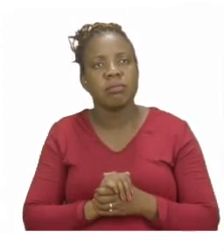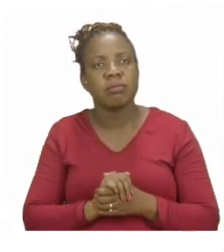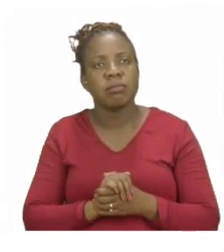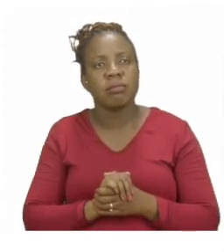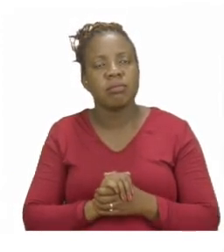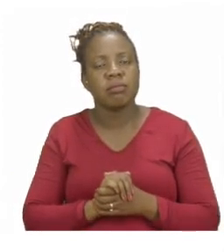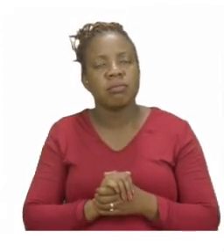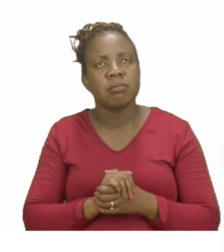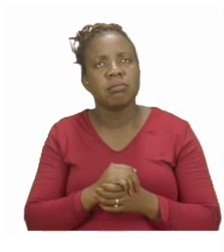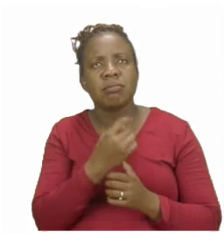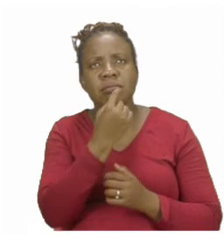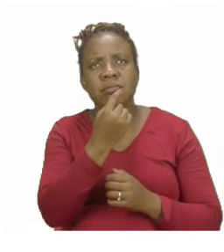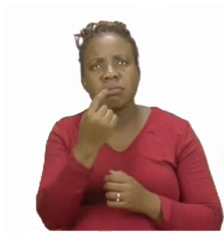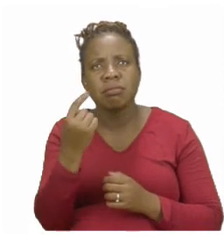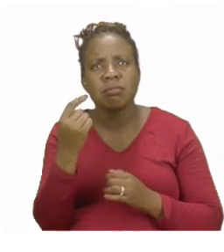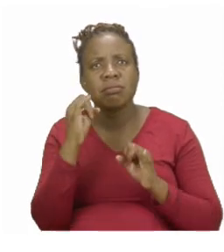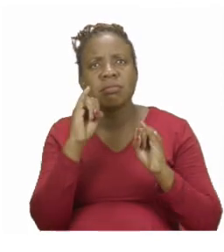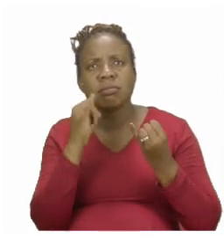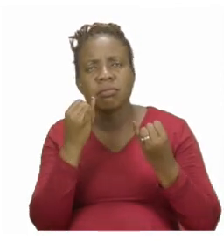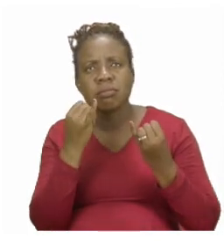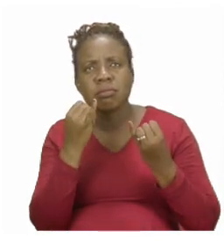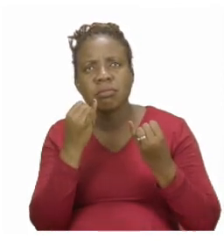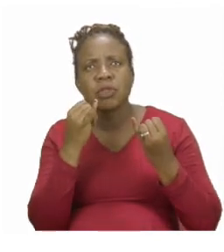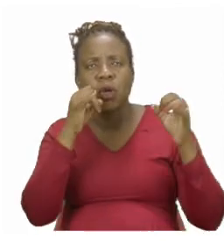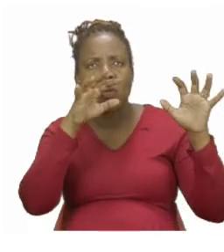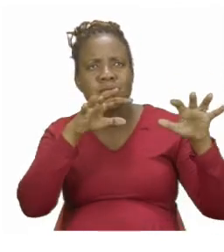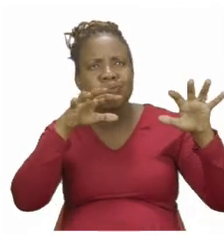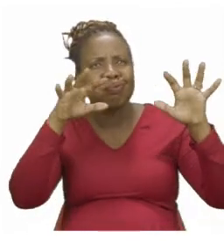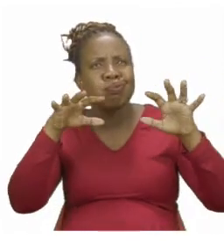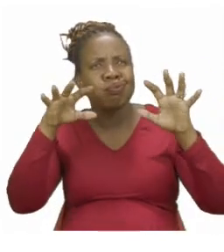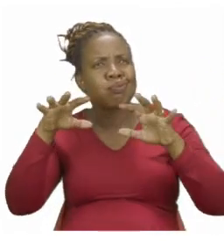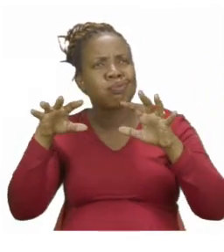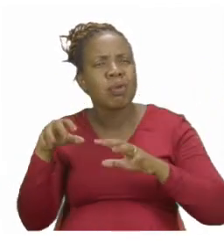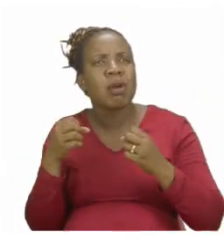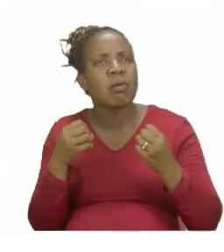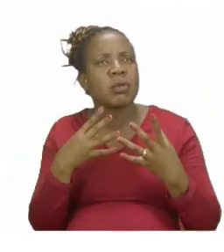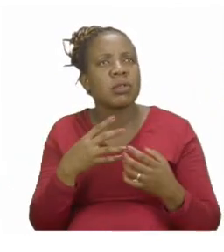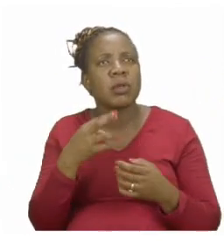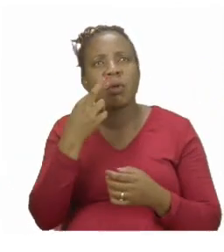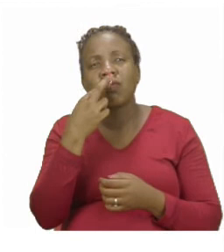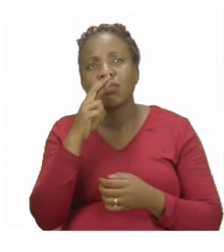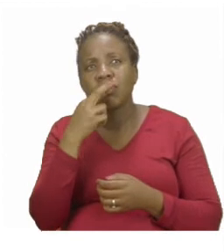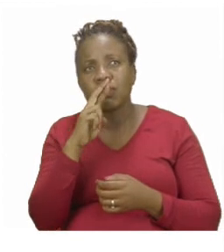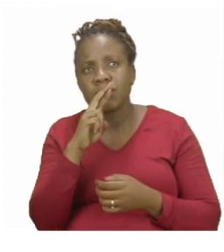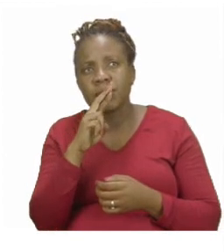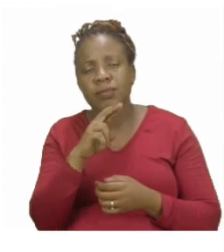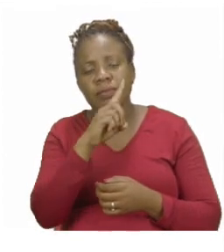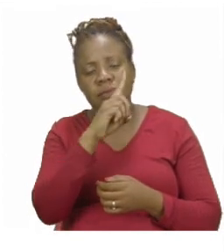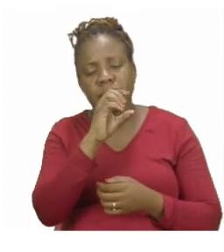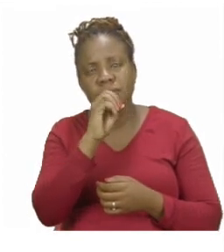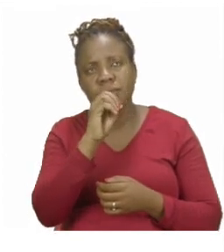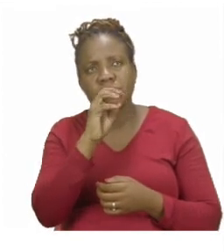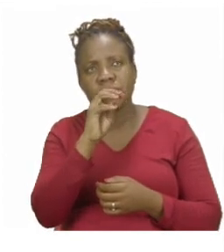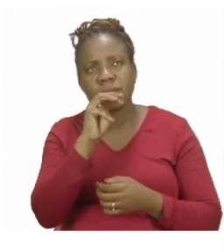each town received. The town of Rundu received 100